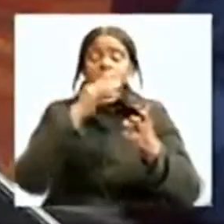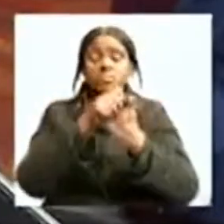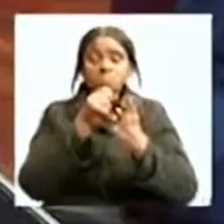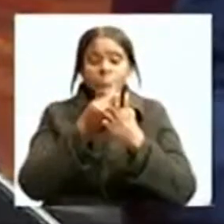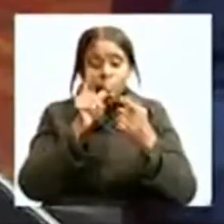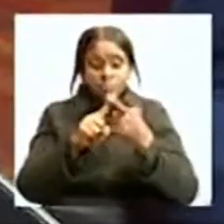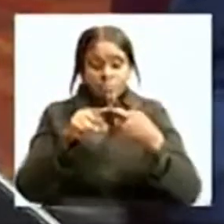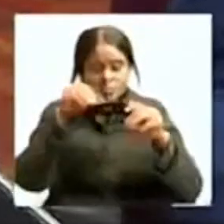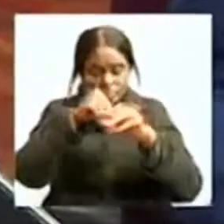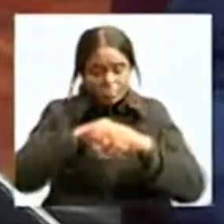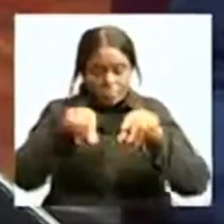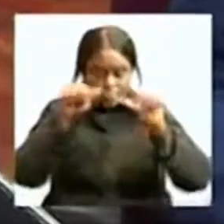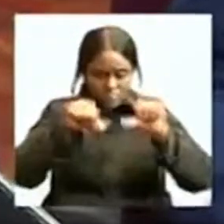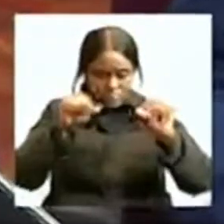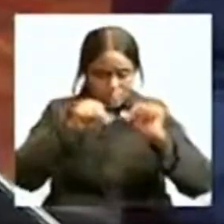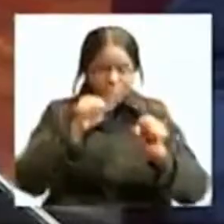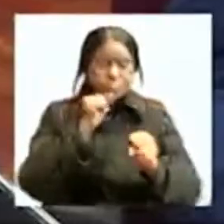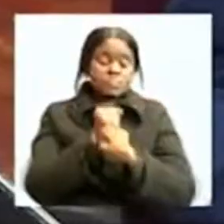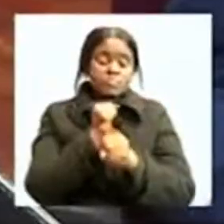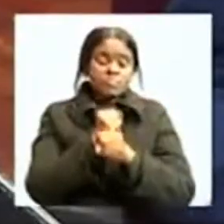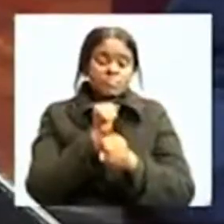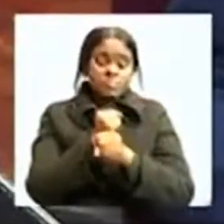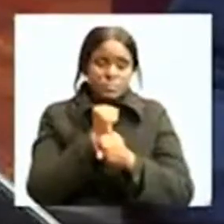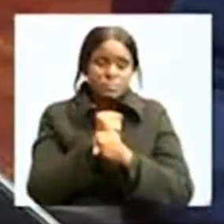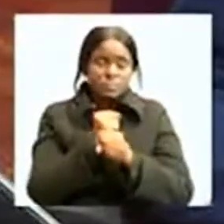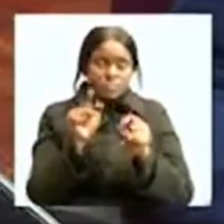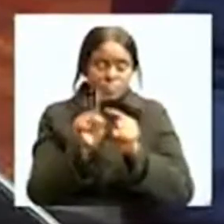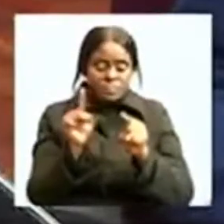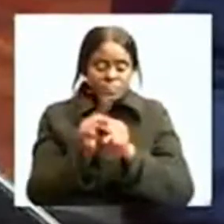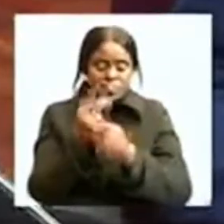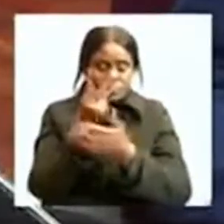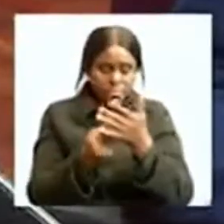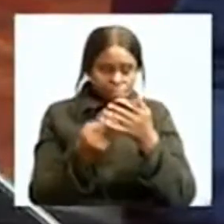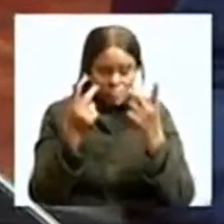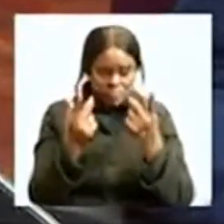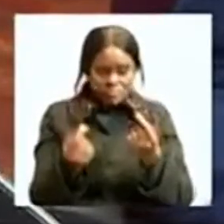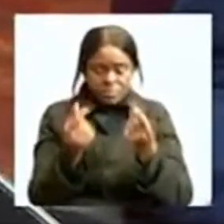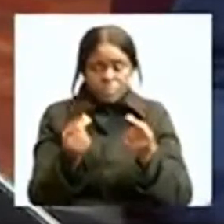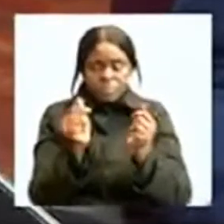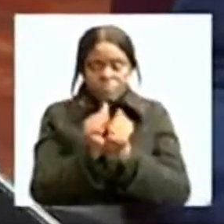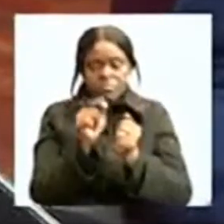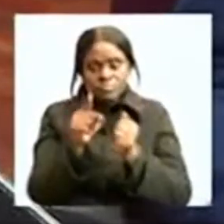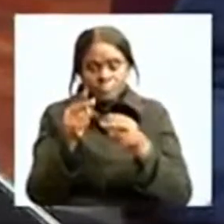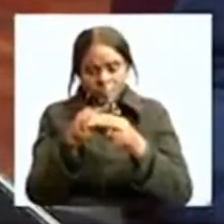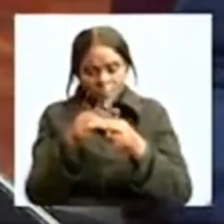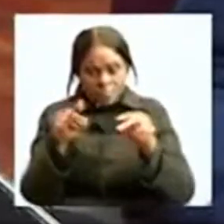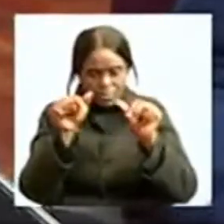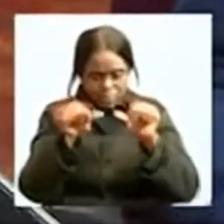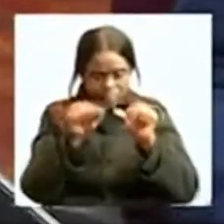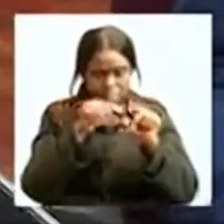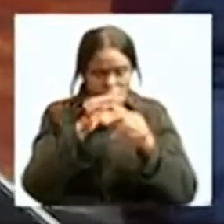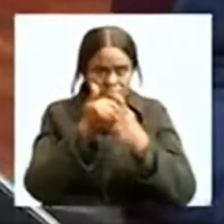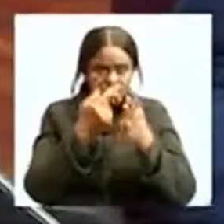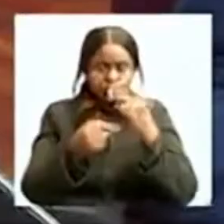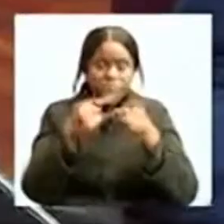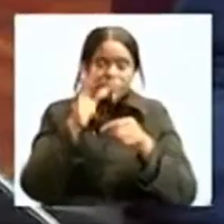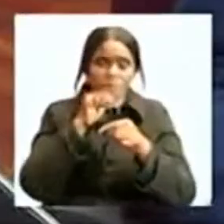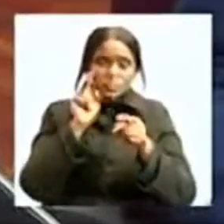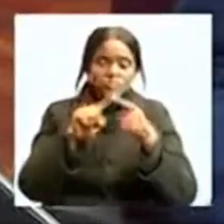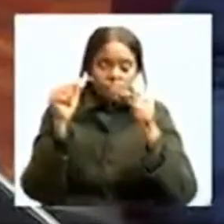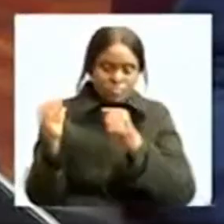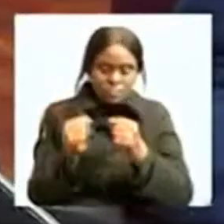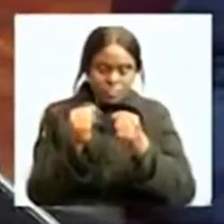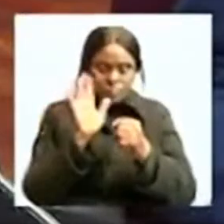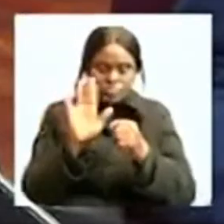to internal audit functions, and both regular and ad hoc audits are conducted to